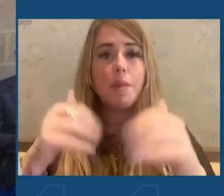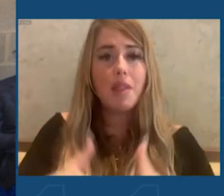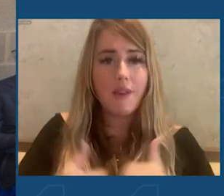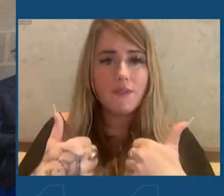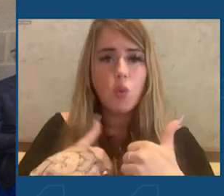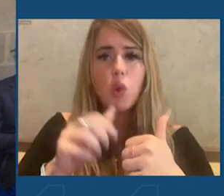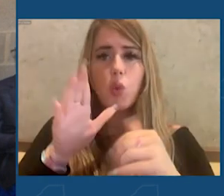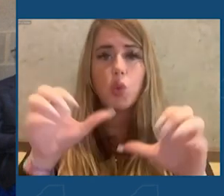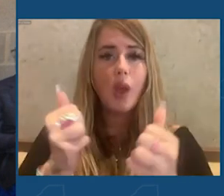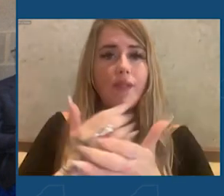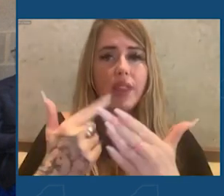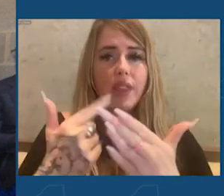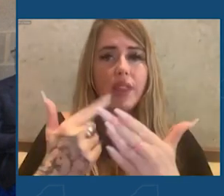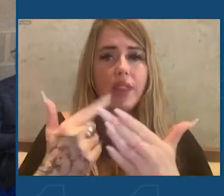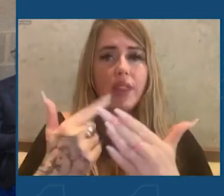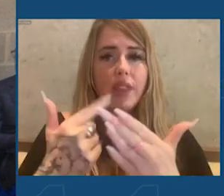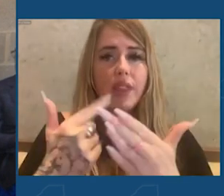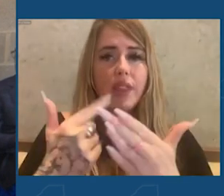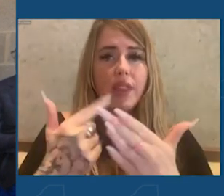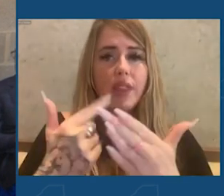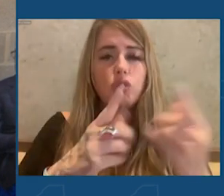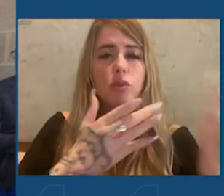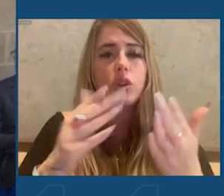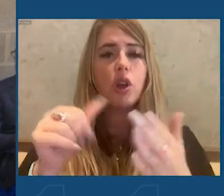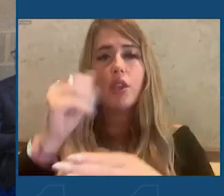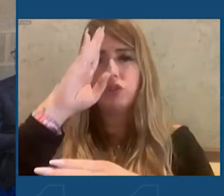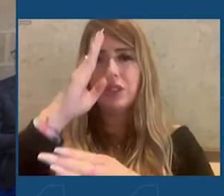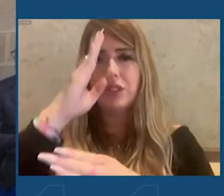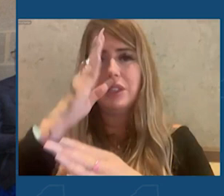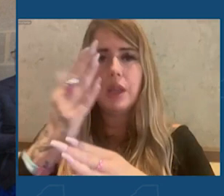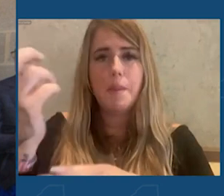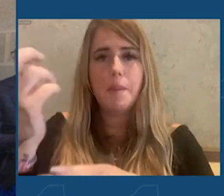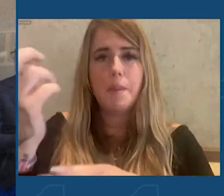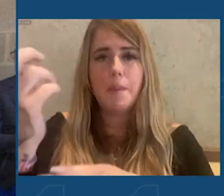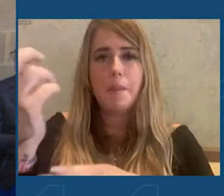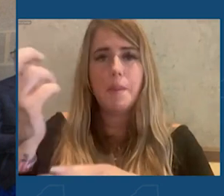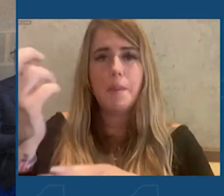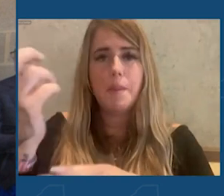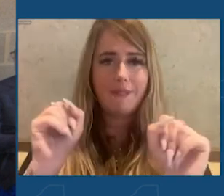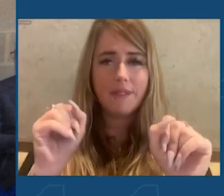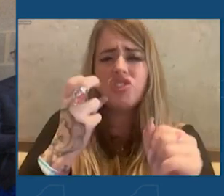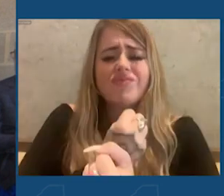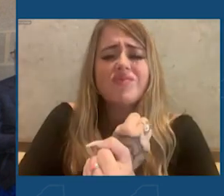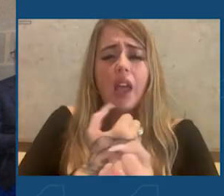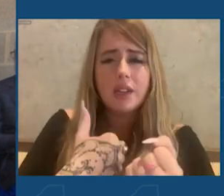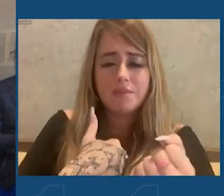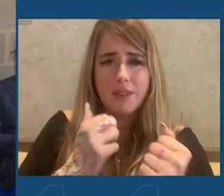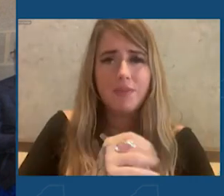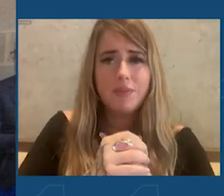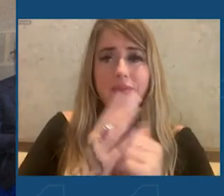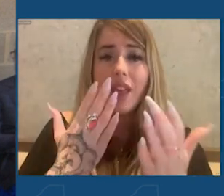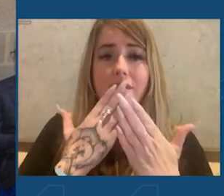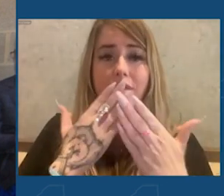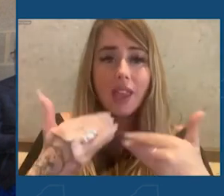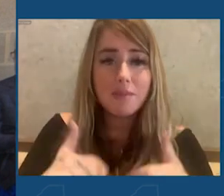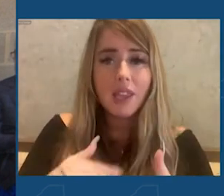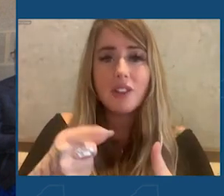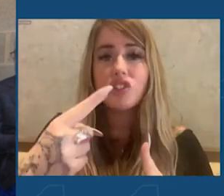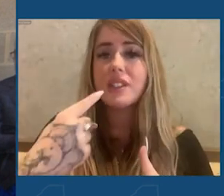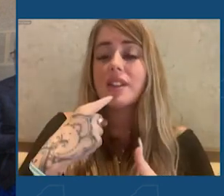everything we can to bring your other son back home safely. She hugged me, thanked me, and she says,